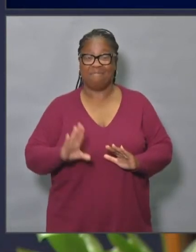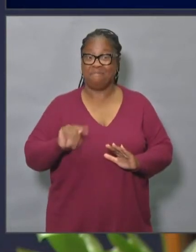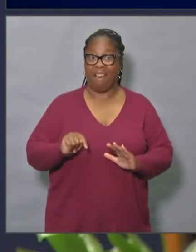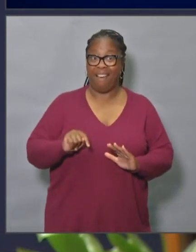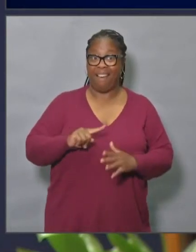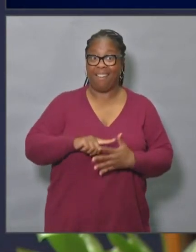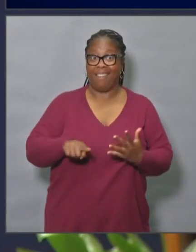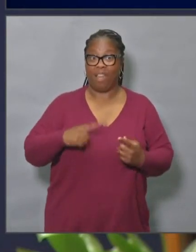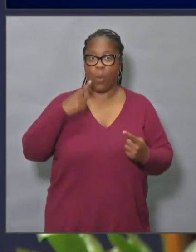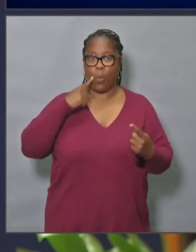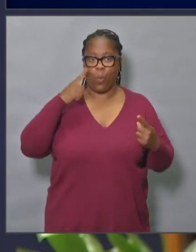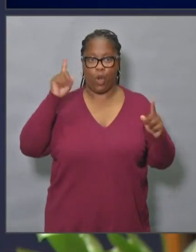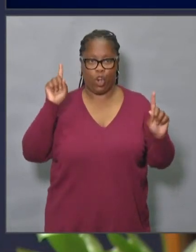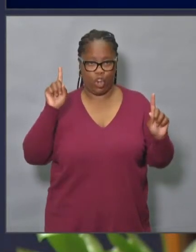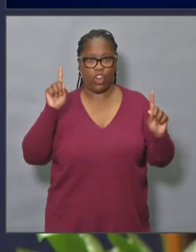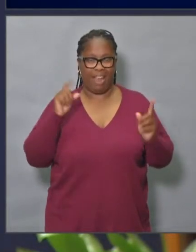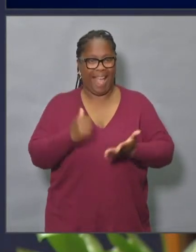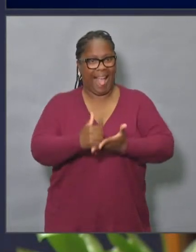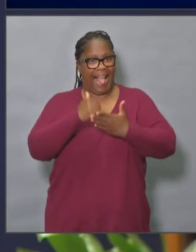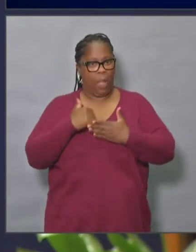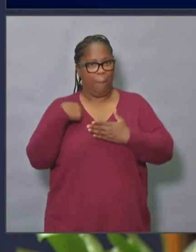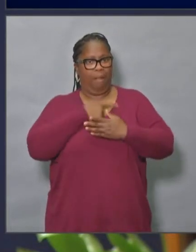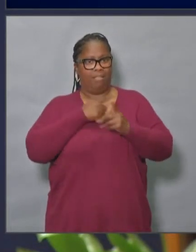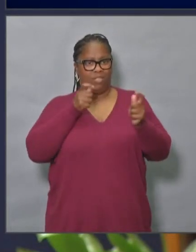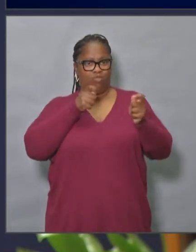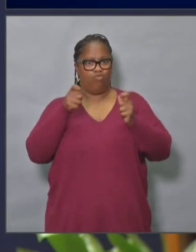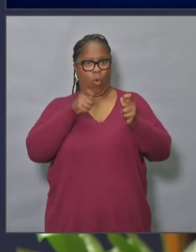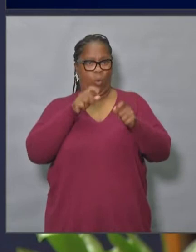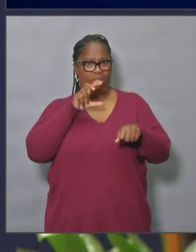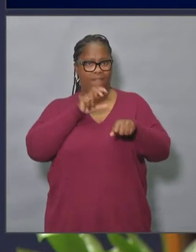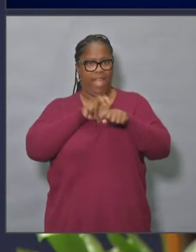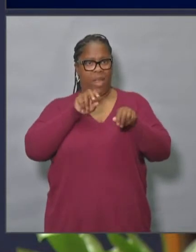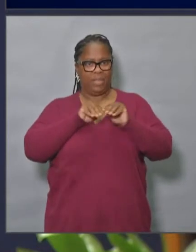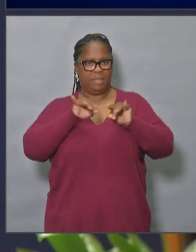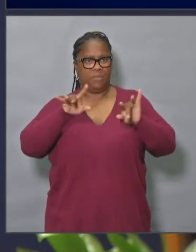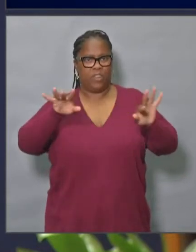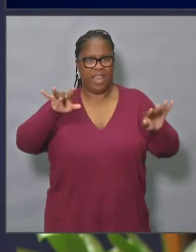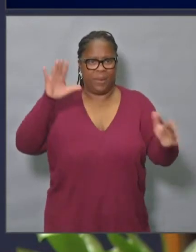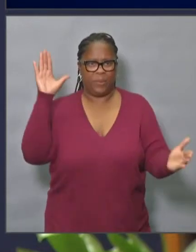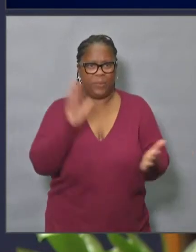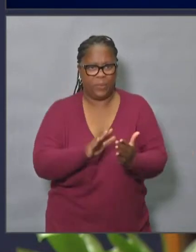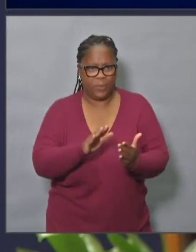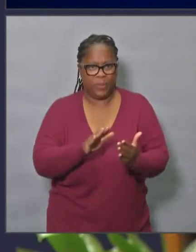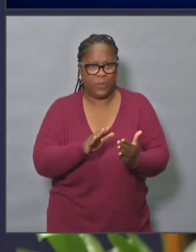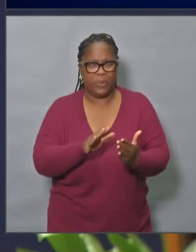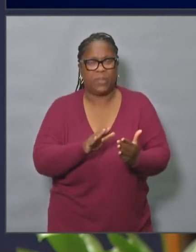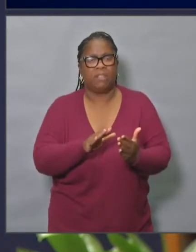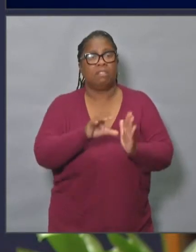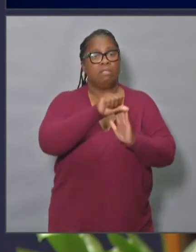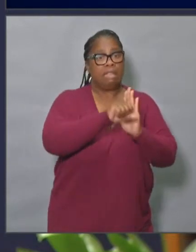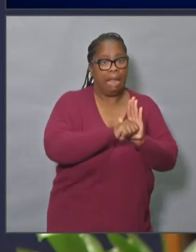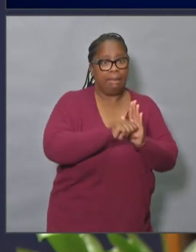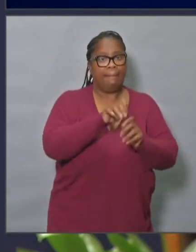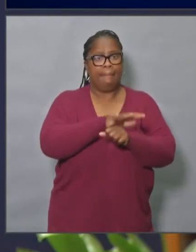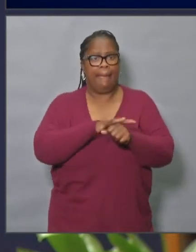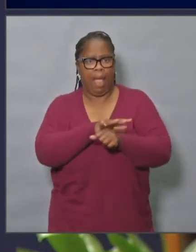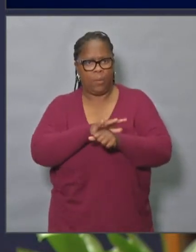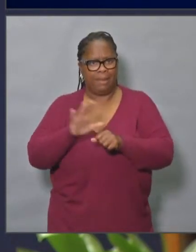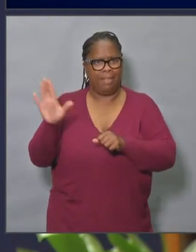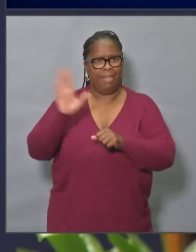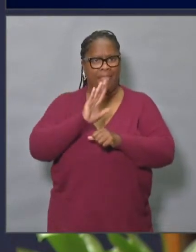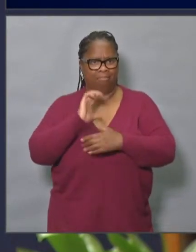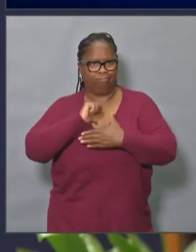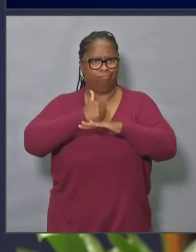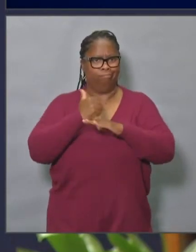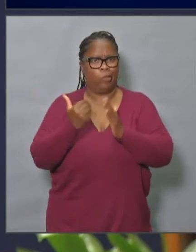things that will help us keep this virus under control more than anything else. The steps the state and county are making are all about